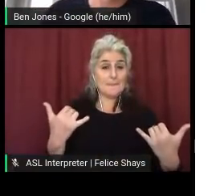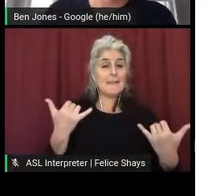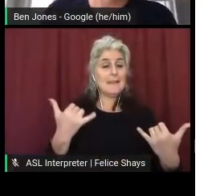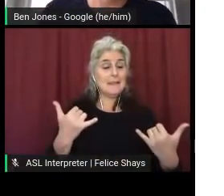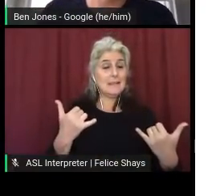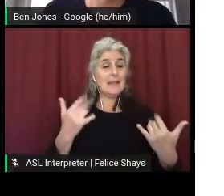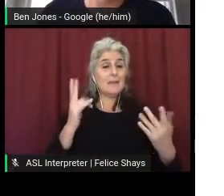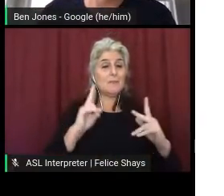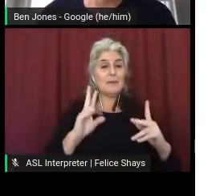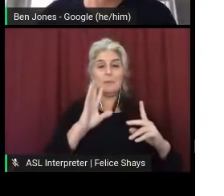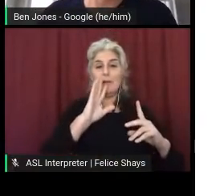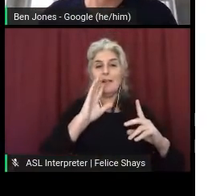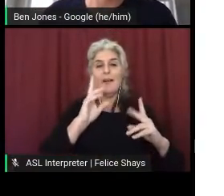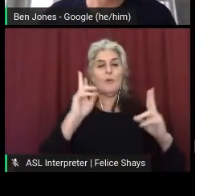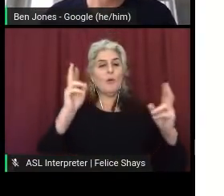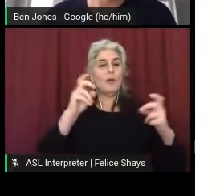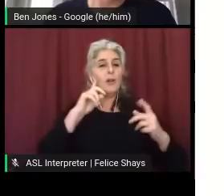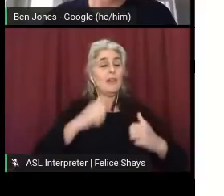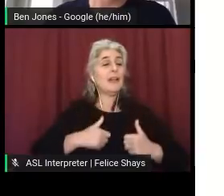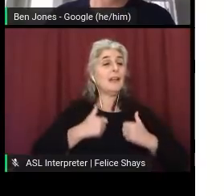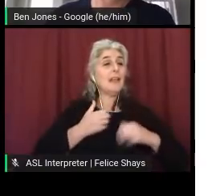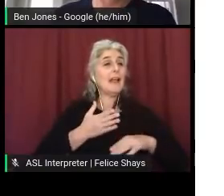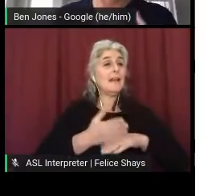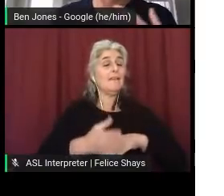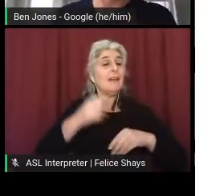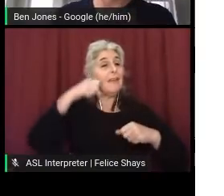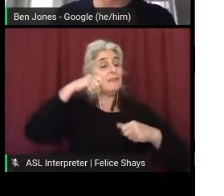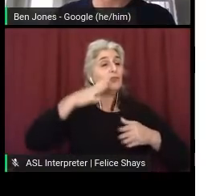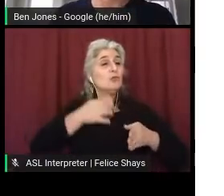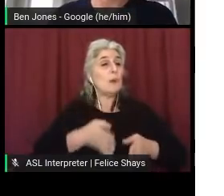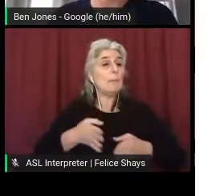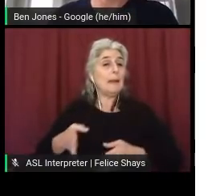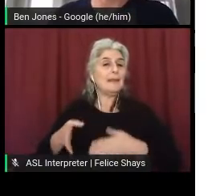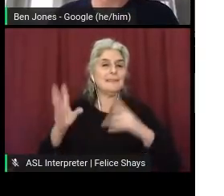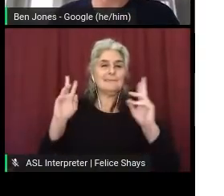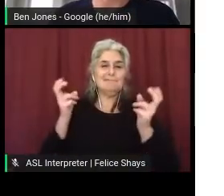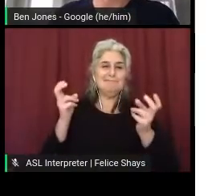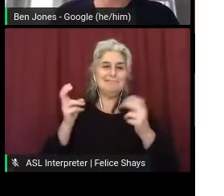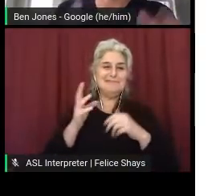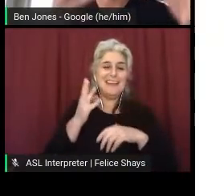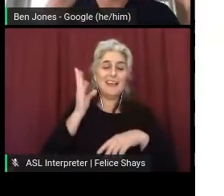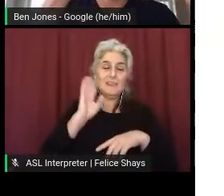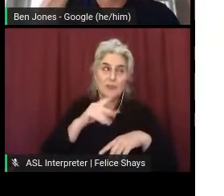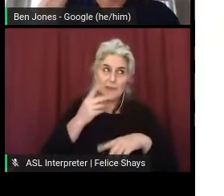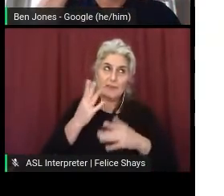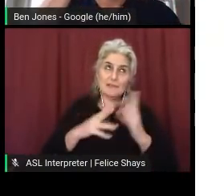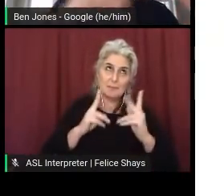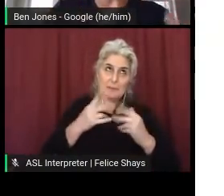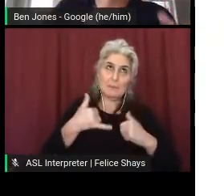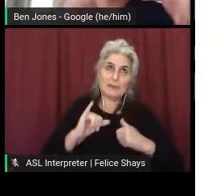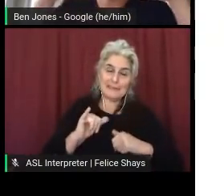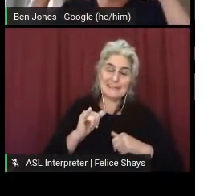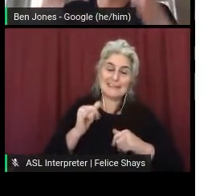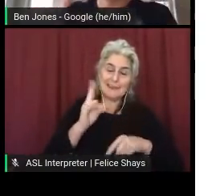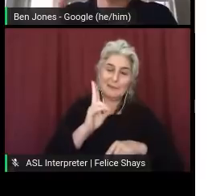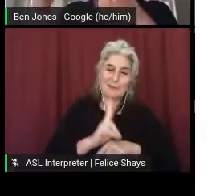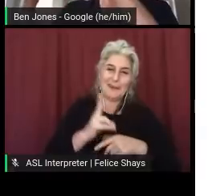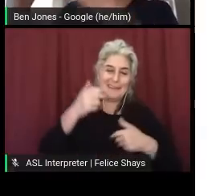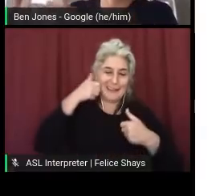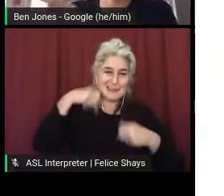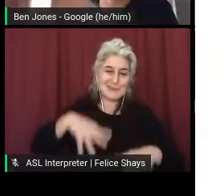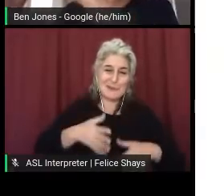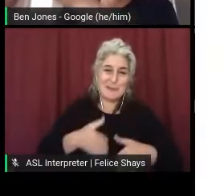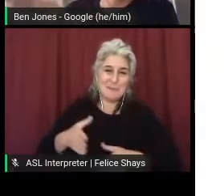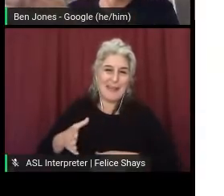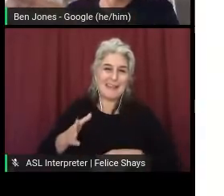moving into what we're calling life after sweatpants, and maybe not entirely after sweatpants, but big tranches of